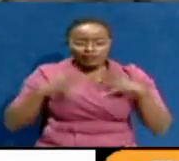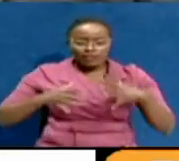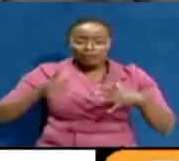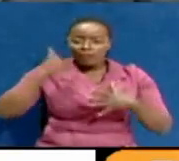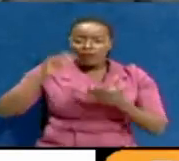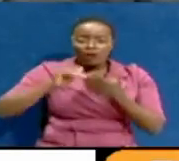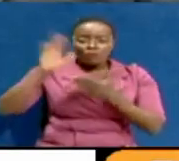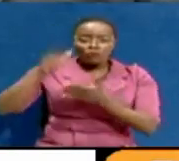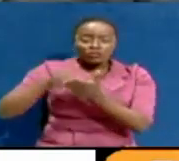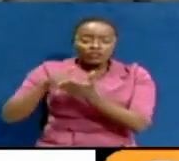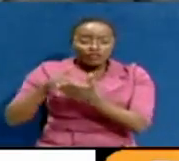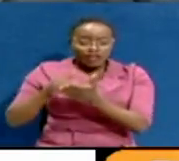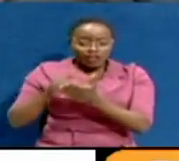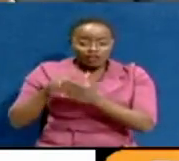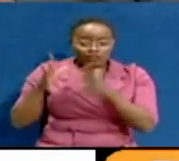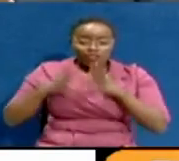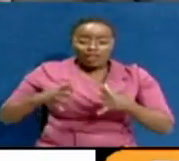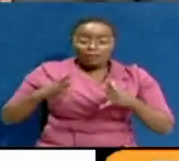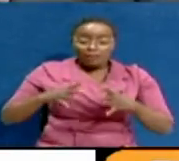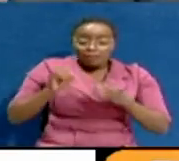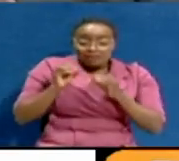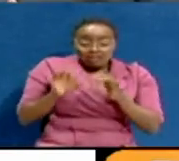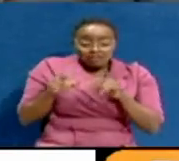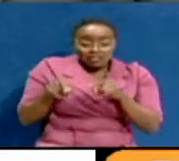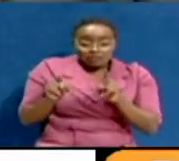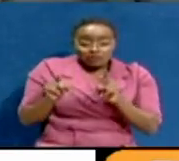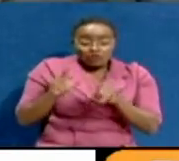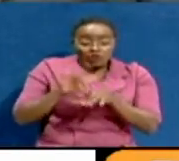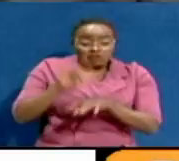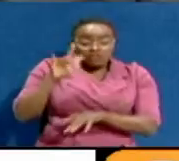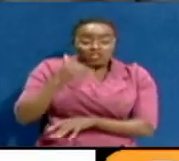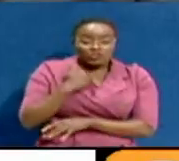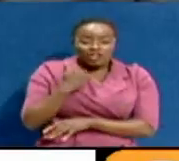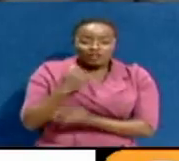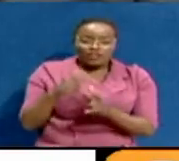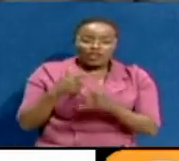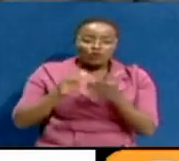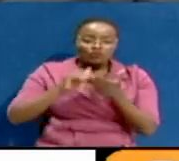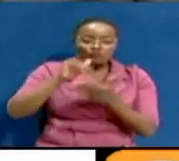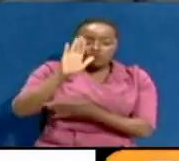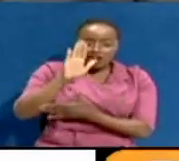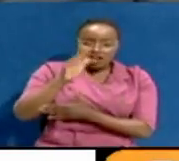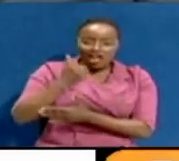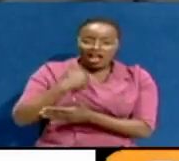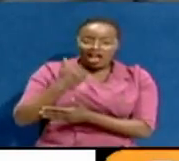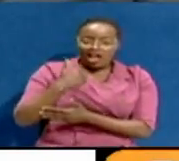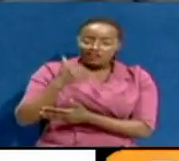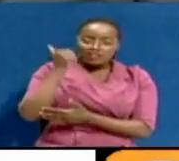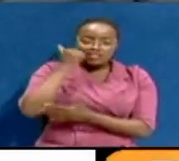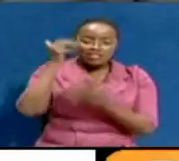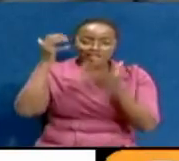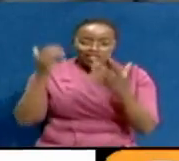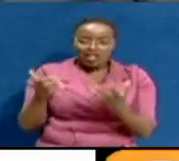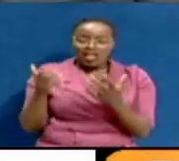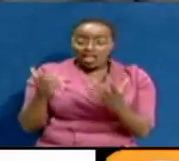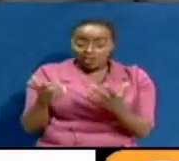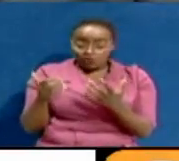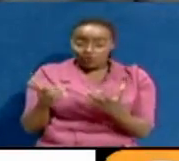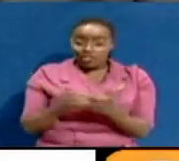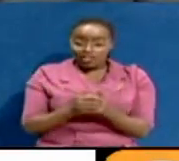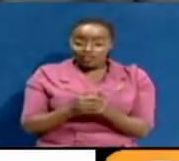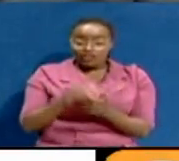who are the most vulnerable, those who, if they were to get infected, will be most likely to get severe symptoms. So we talk about those who